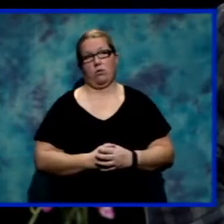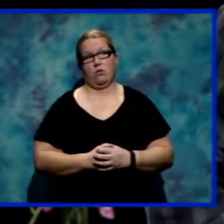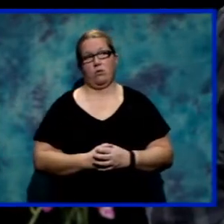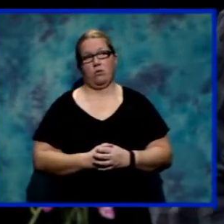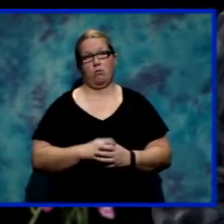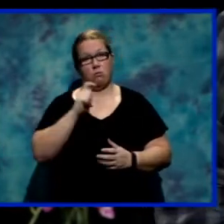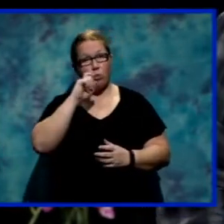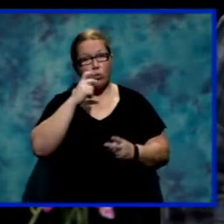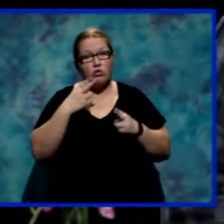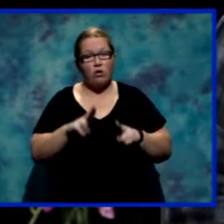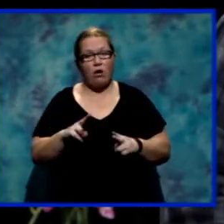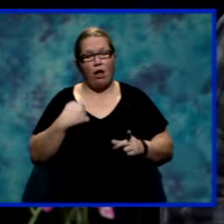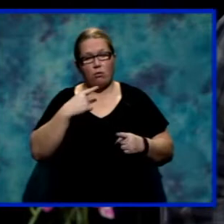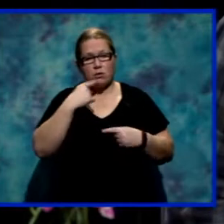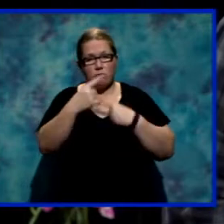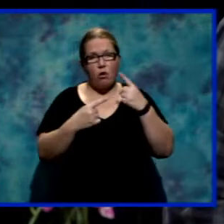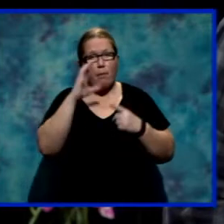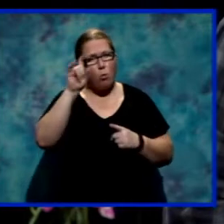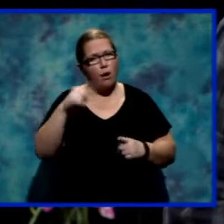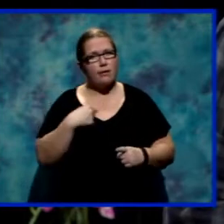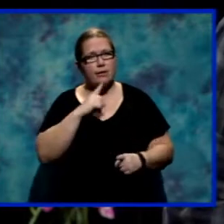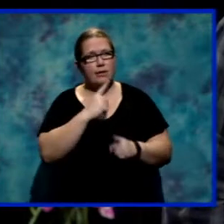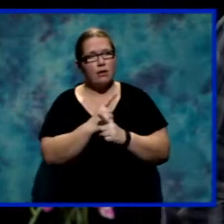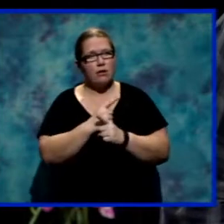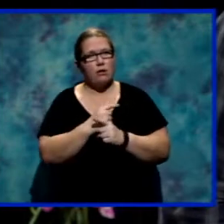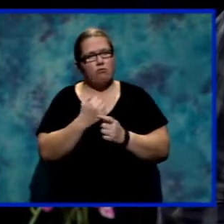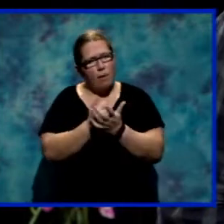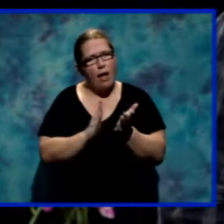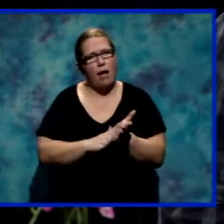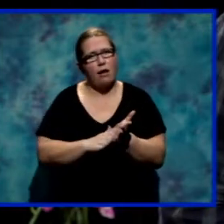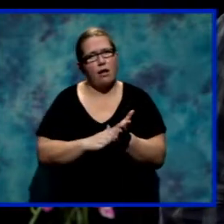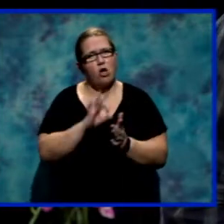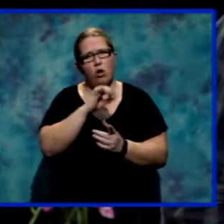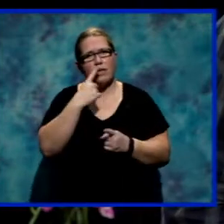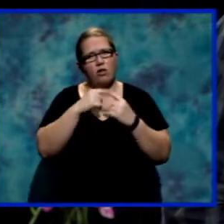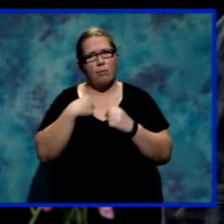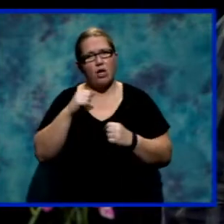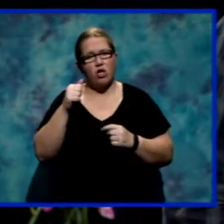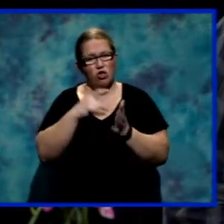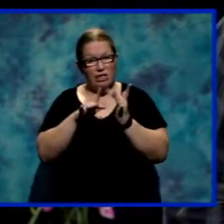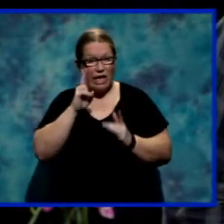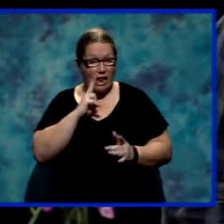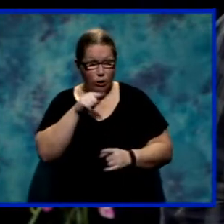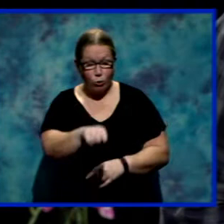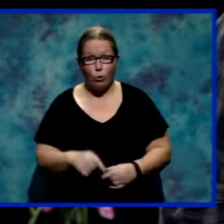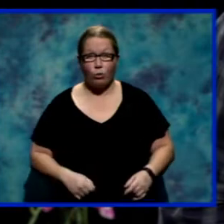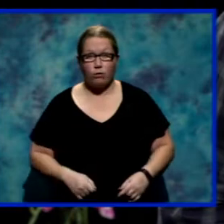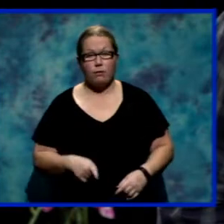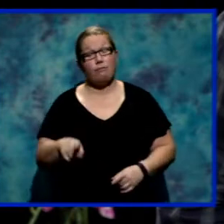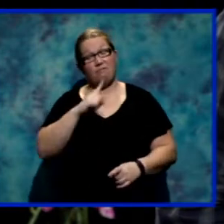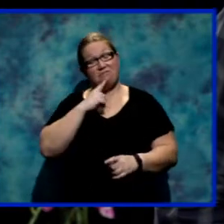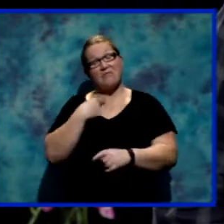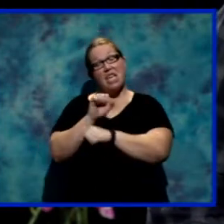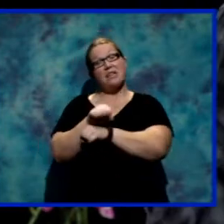Just about to die, and I said to her, remember what I said? Oh, Grandma, don't tell me Jesus is still cleaning you up. Oh, yes, he